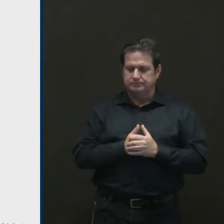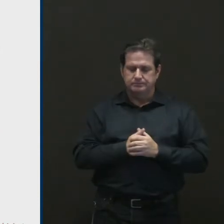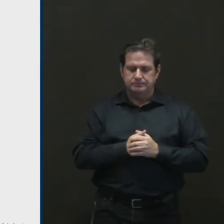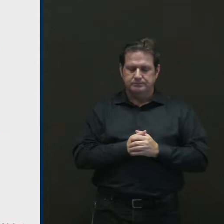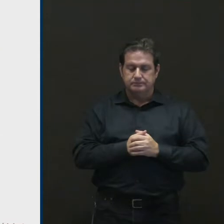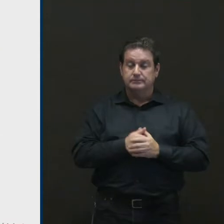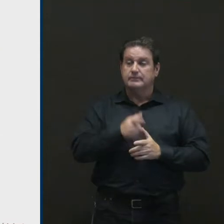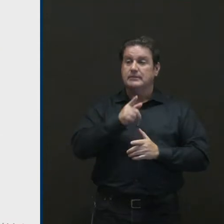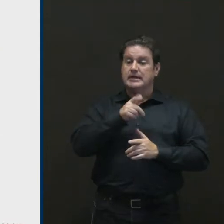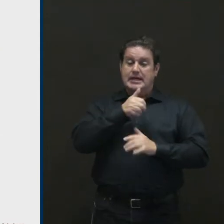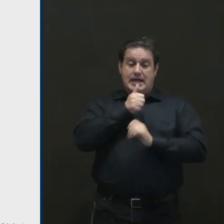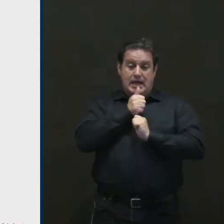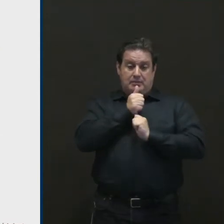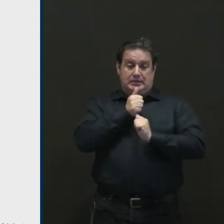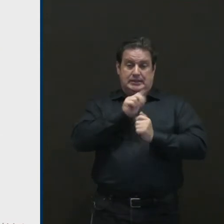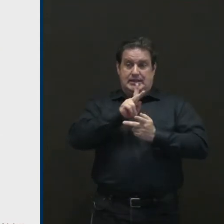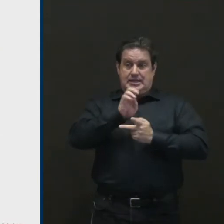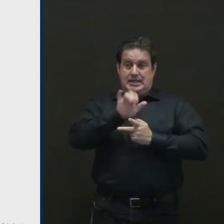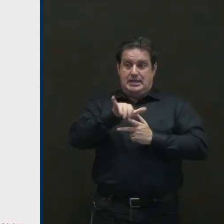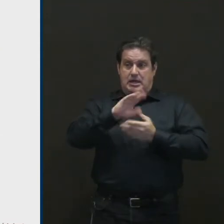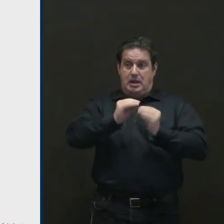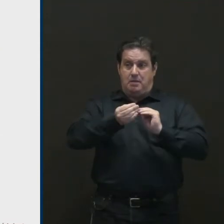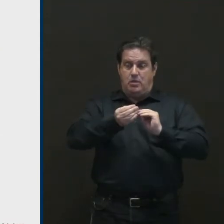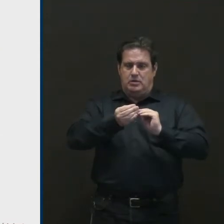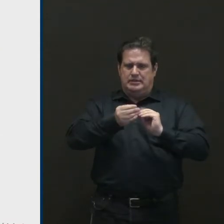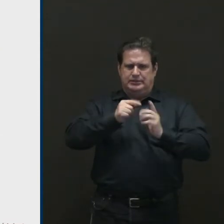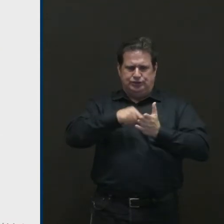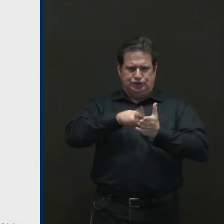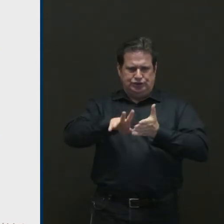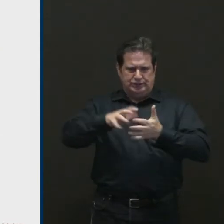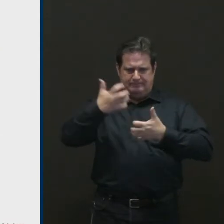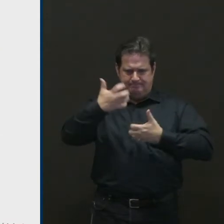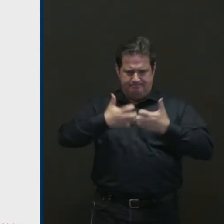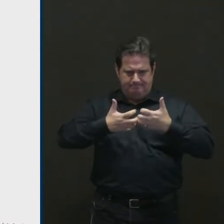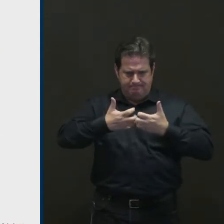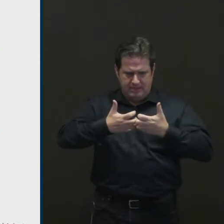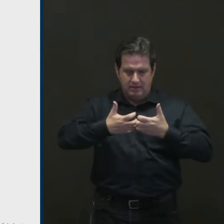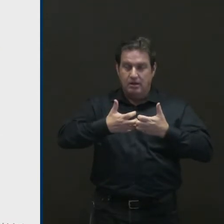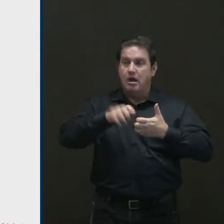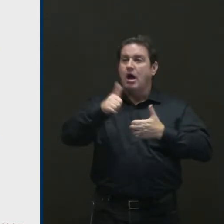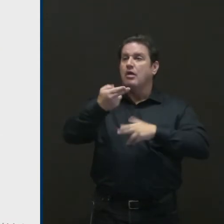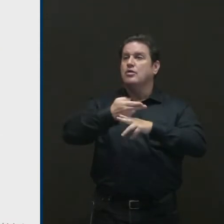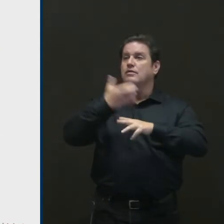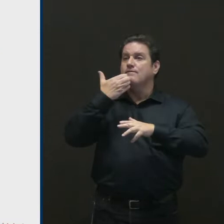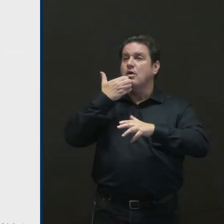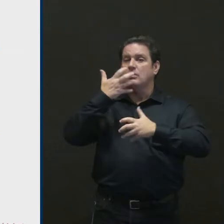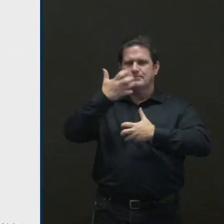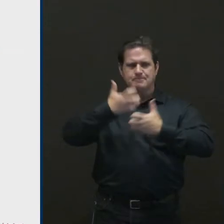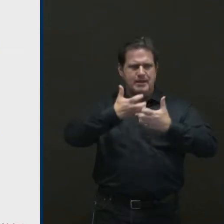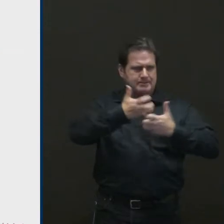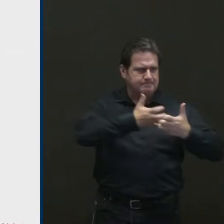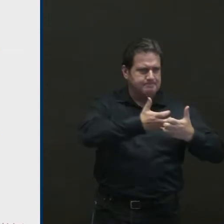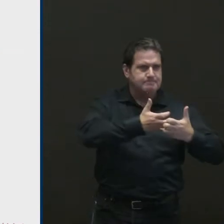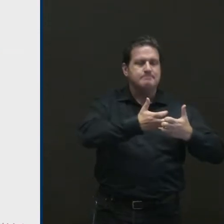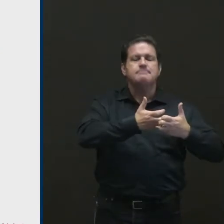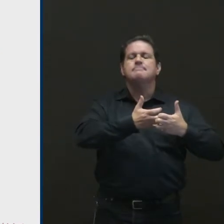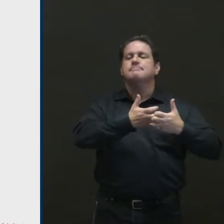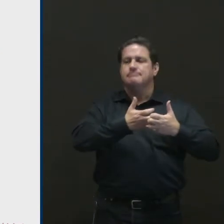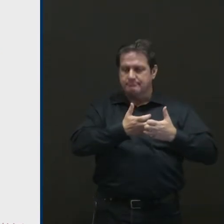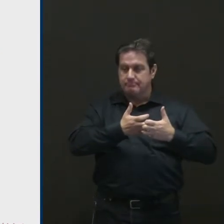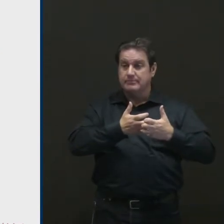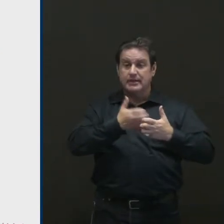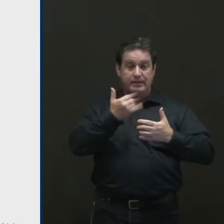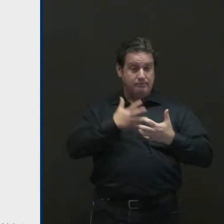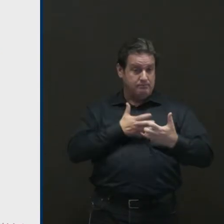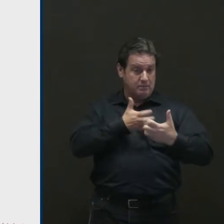those anonymous keys are checked against the list of random keys that they have encountered on other users' phones over the last few days. If